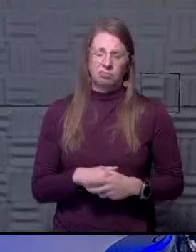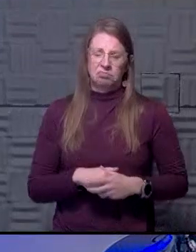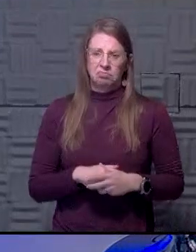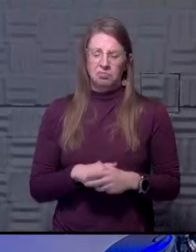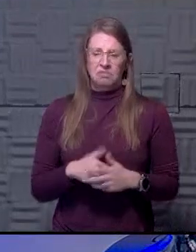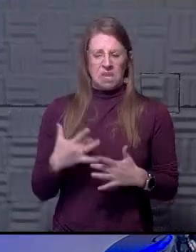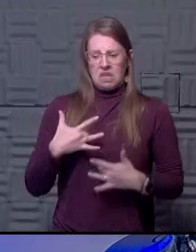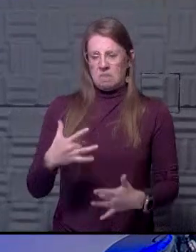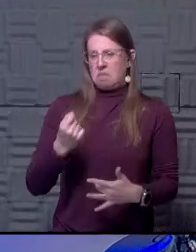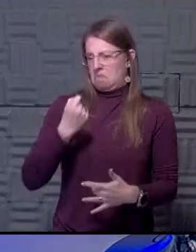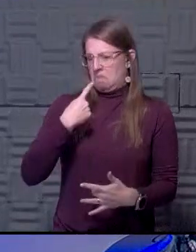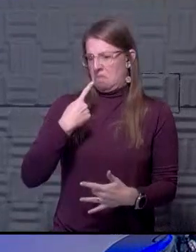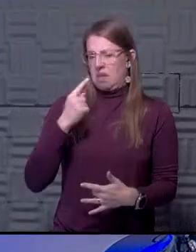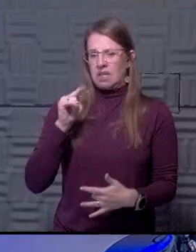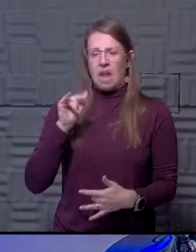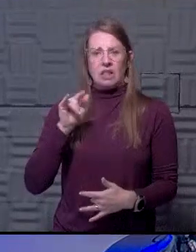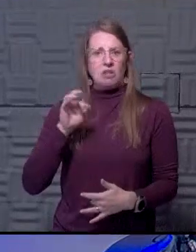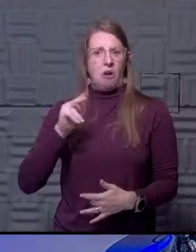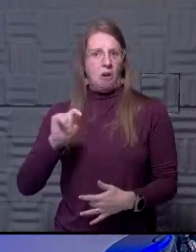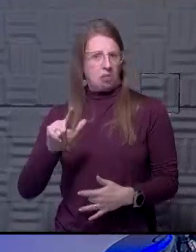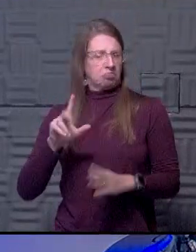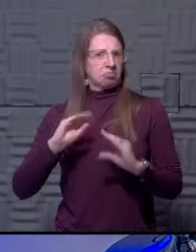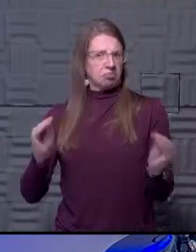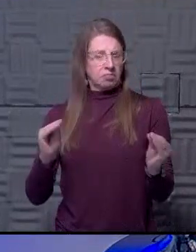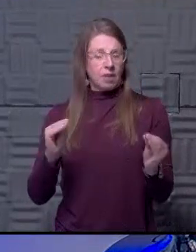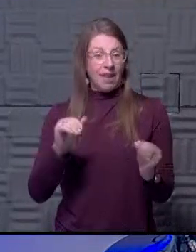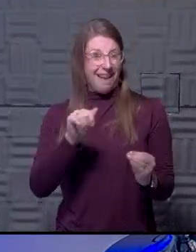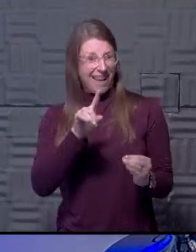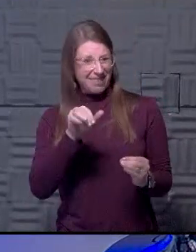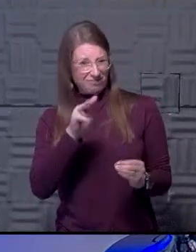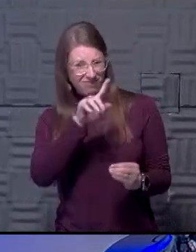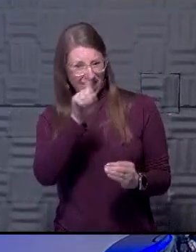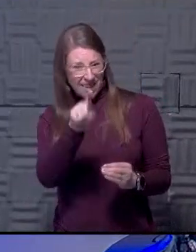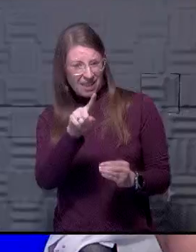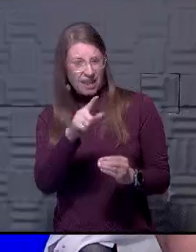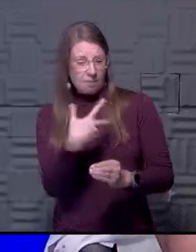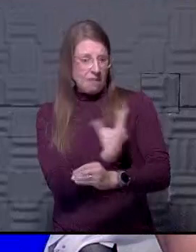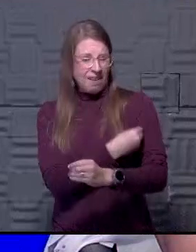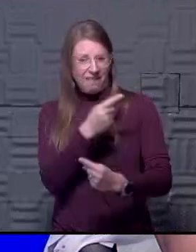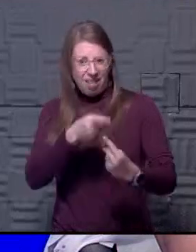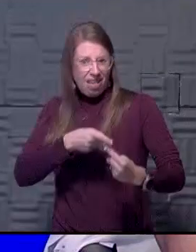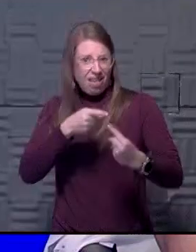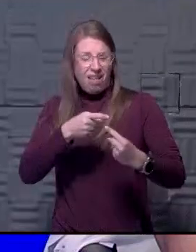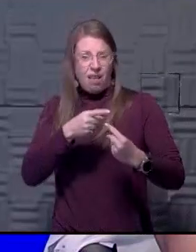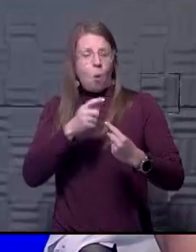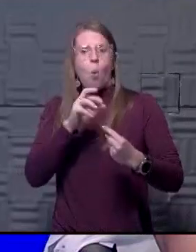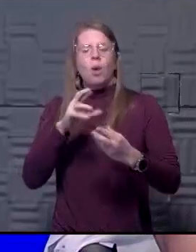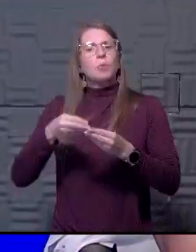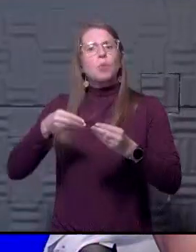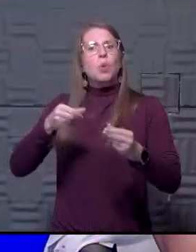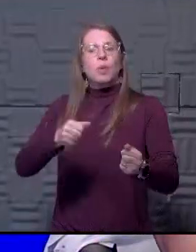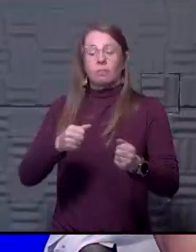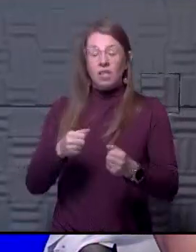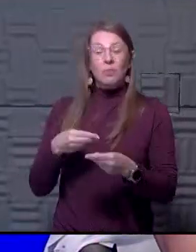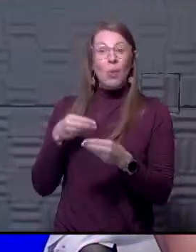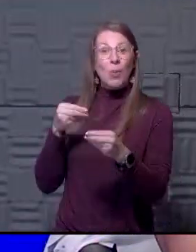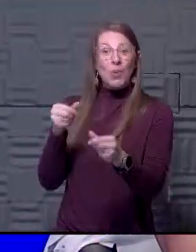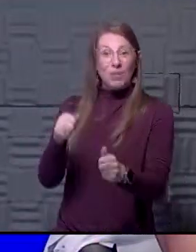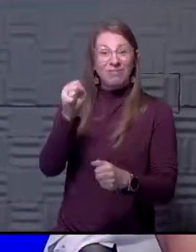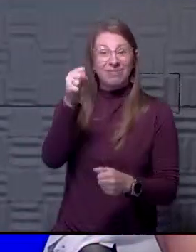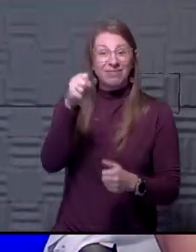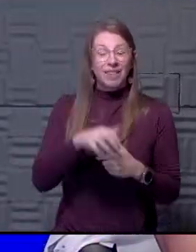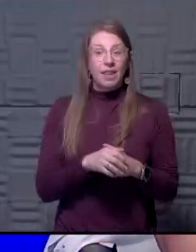I don't typically take anything. And Adam, have we been seeing a lot of problems with vaccines so far with this? Or things been going pretty smooth? Things have been going really